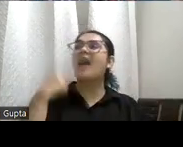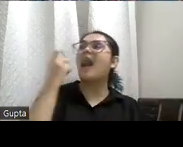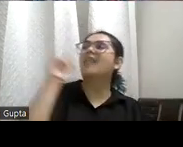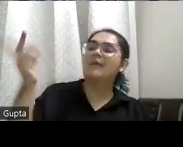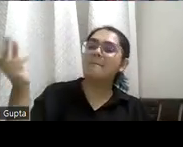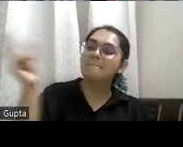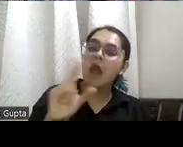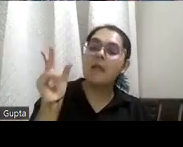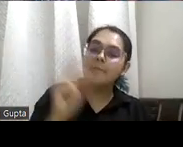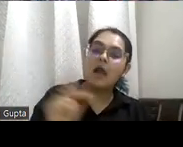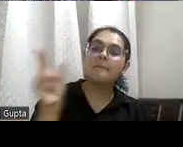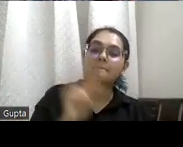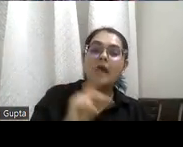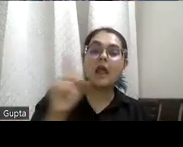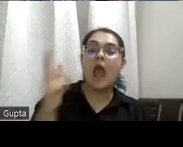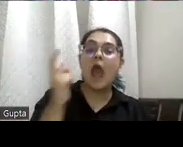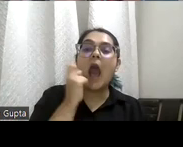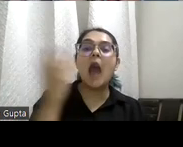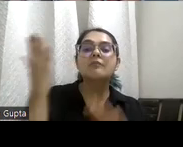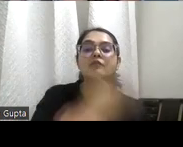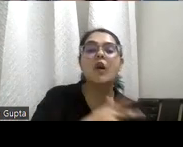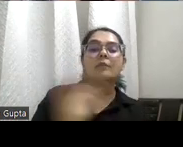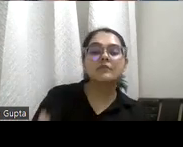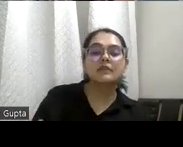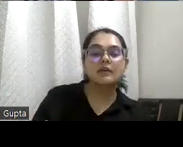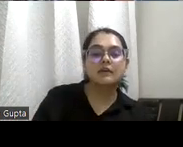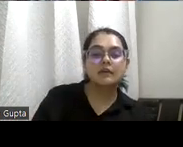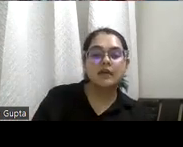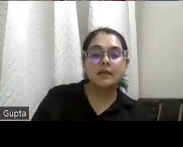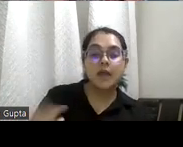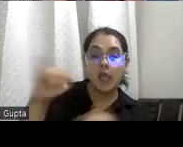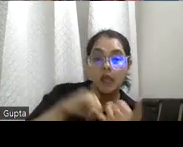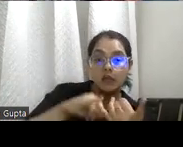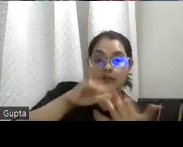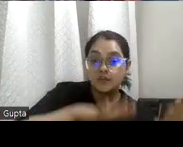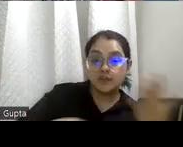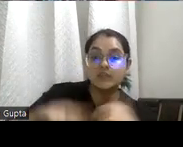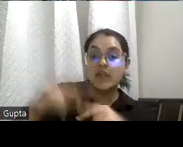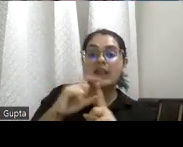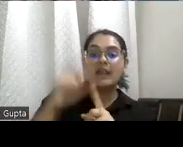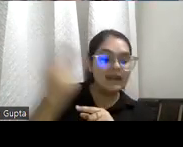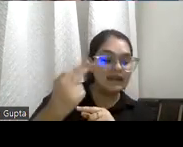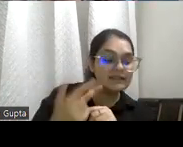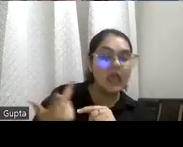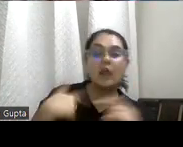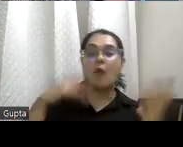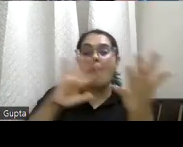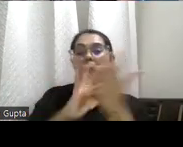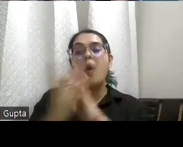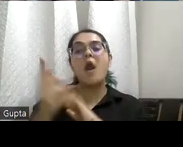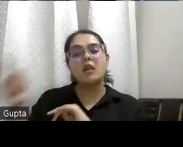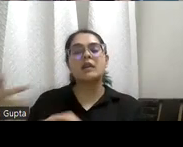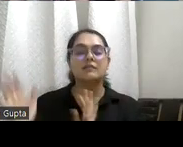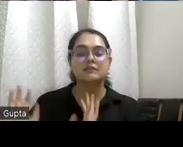coming from the global north. When society design a career, design a world that favors this group,